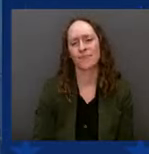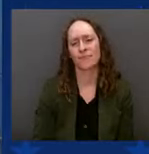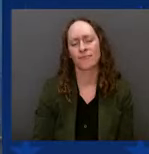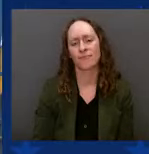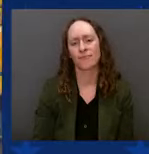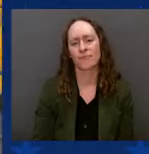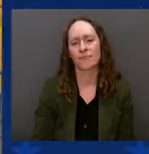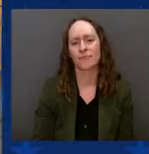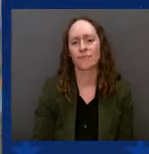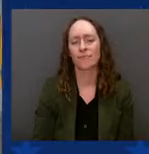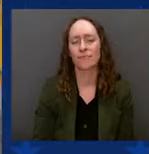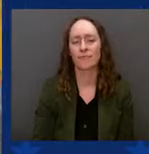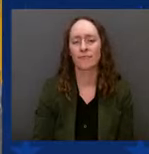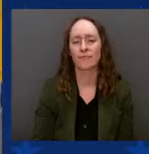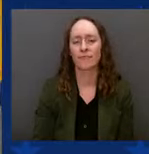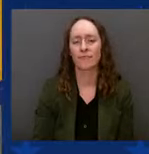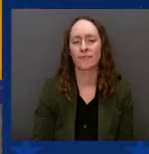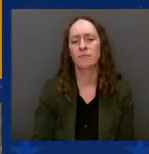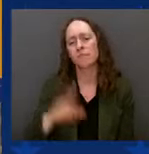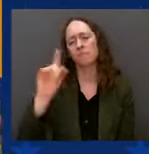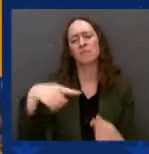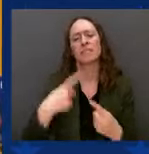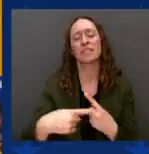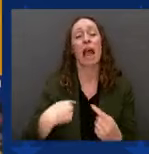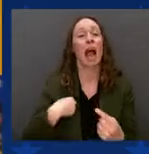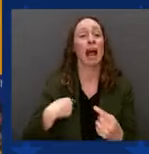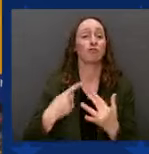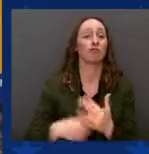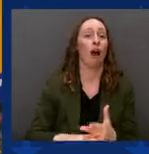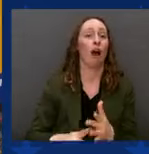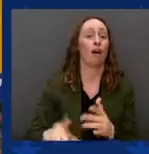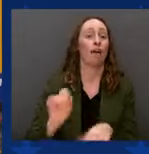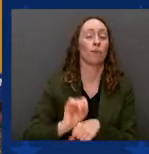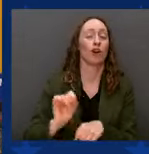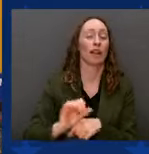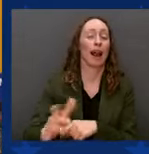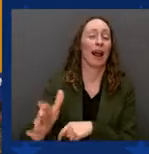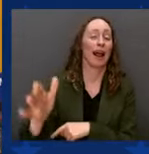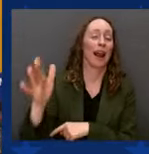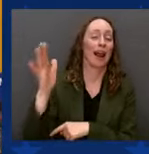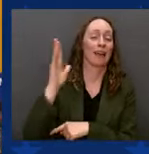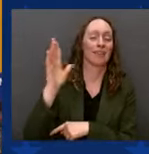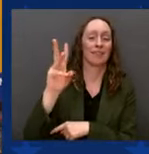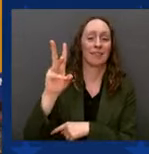billionaires in America. Now there's over 1,000. You know what the average tax they pay,